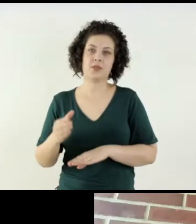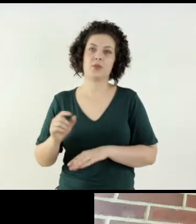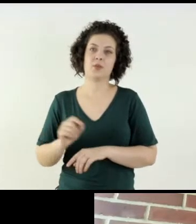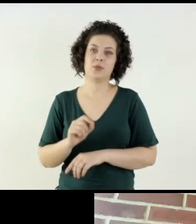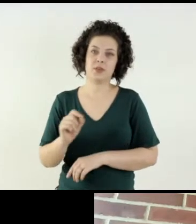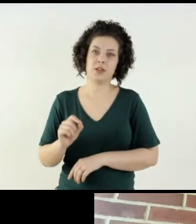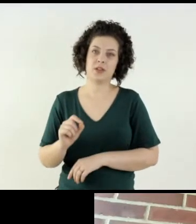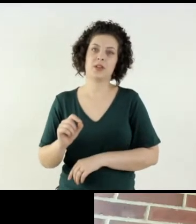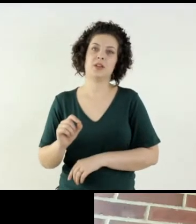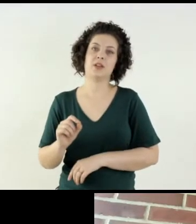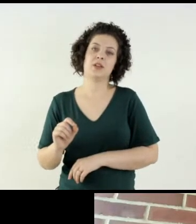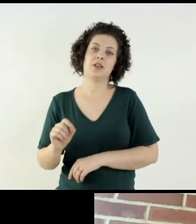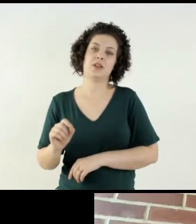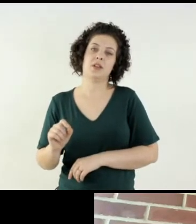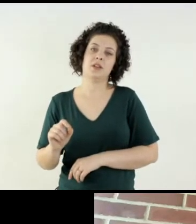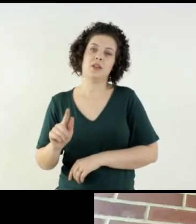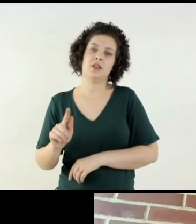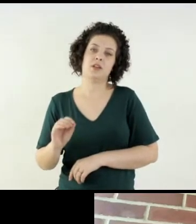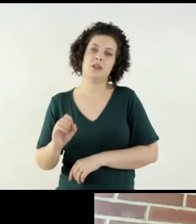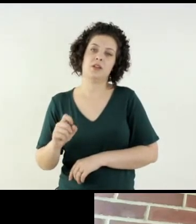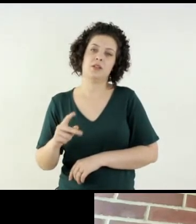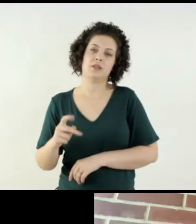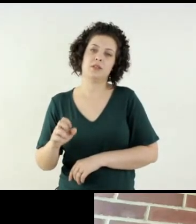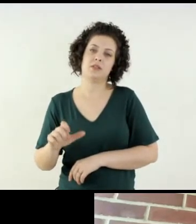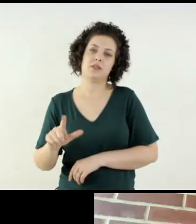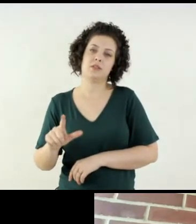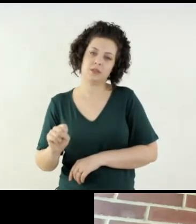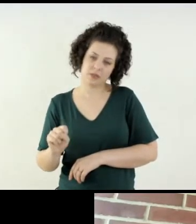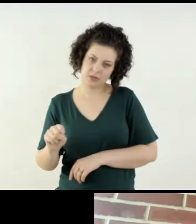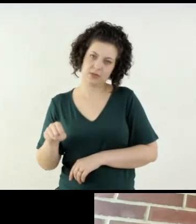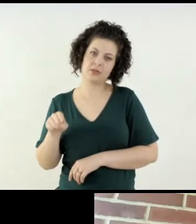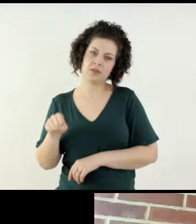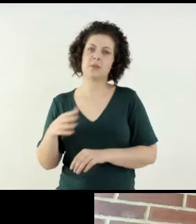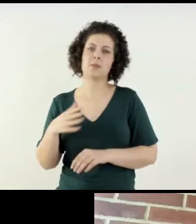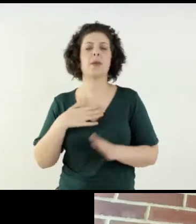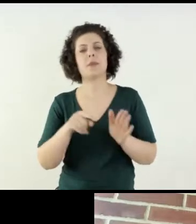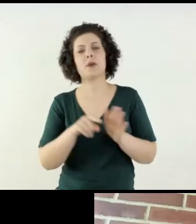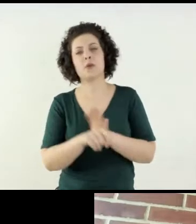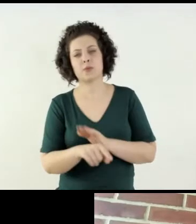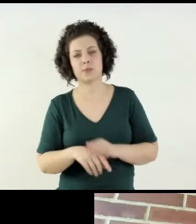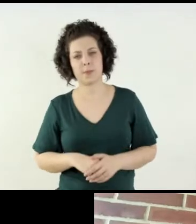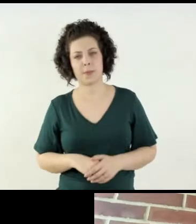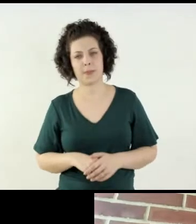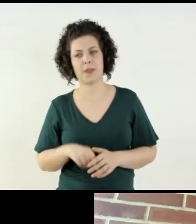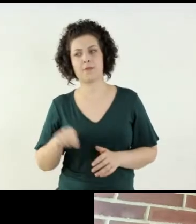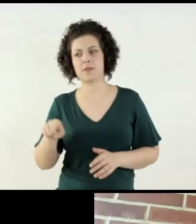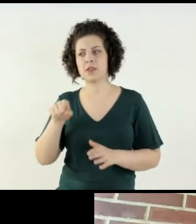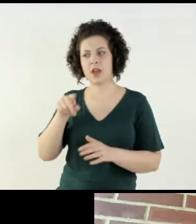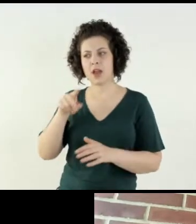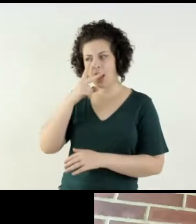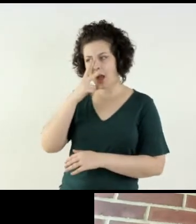you first and foremost to this alternative community as opposed to any other one?